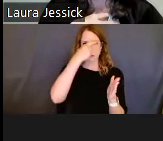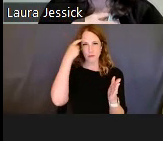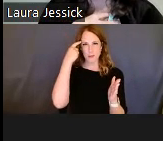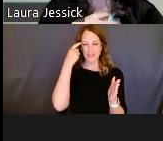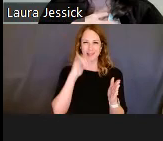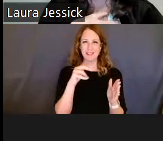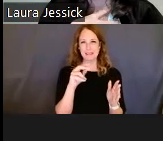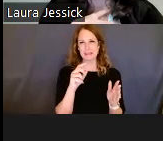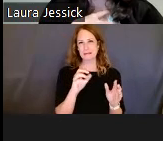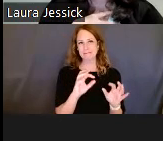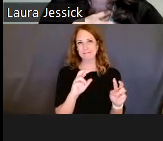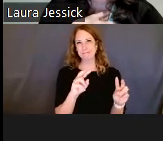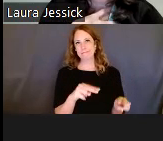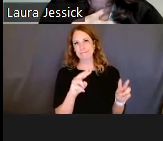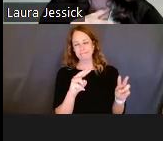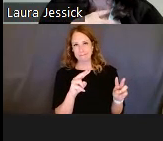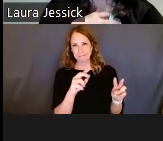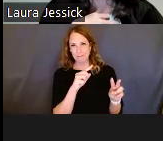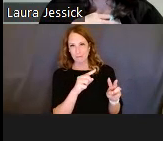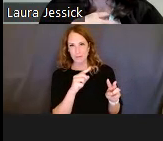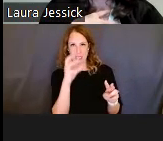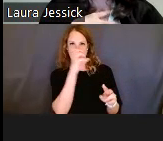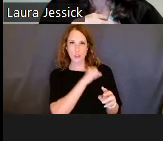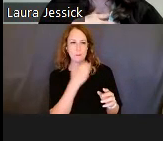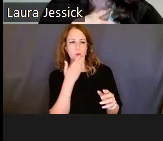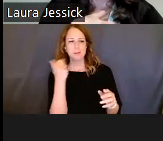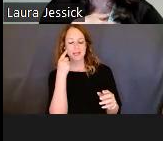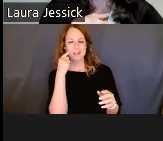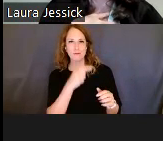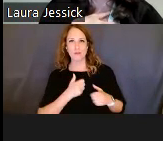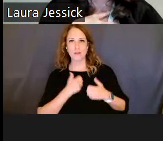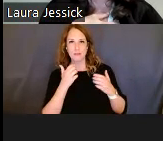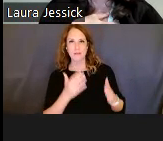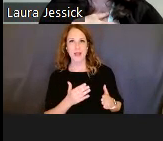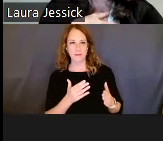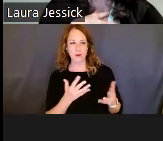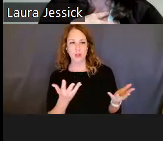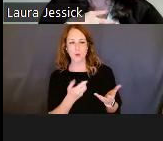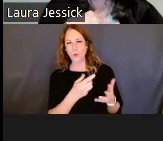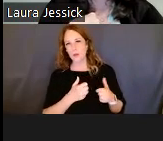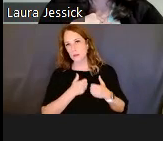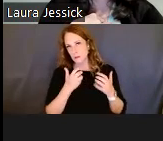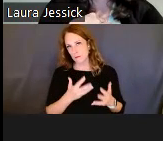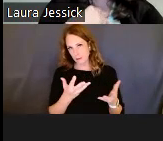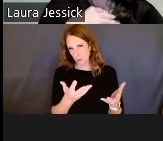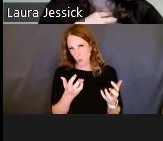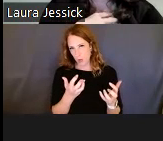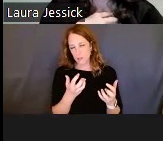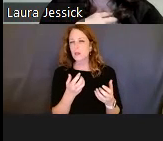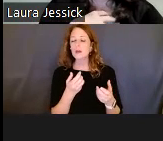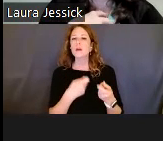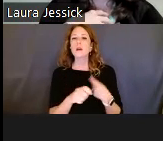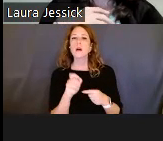patronizing, and it assumes what is best for the survivor and what the survivor wants, instead of asking them